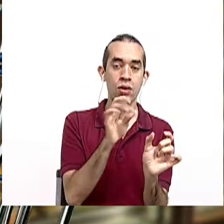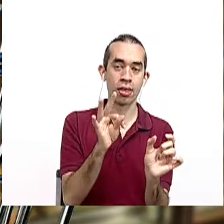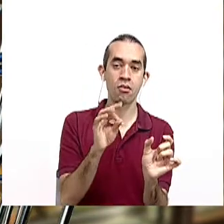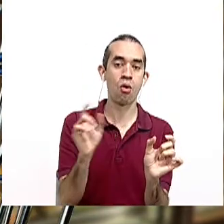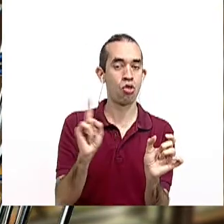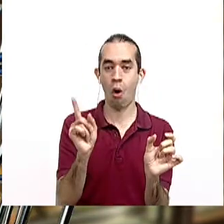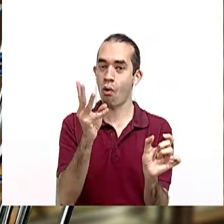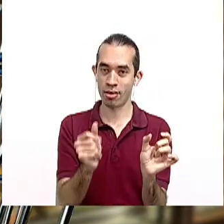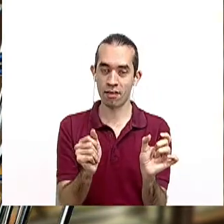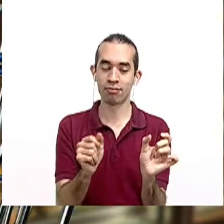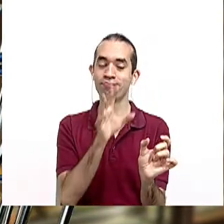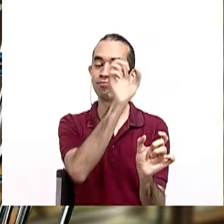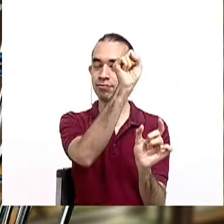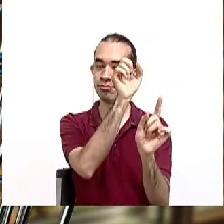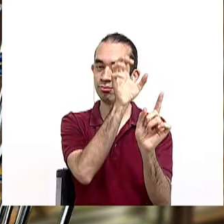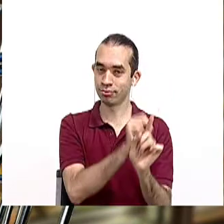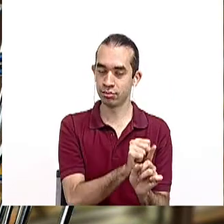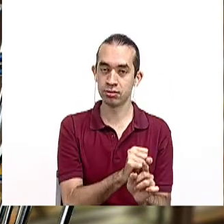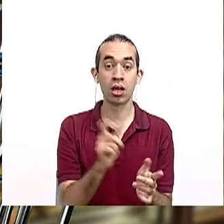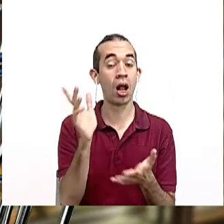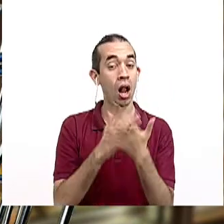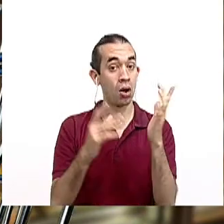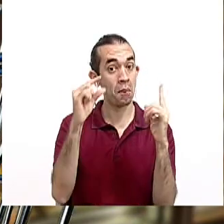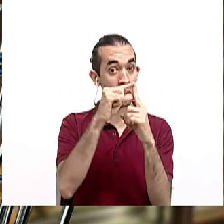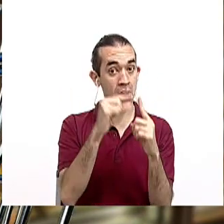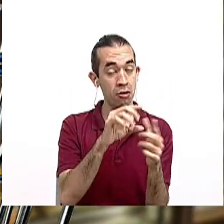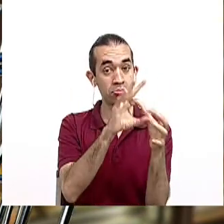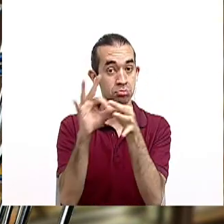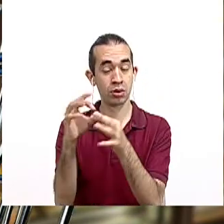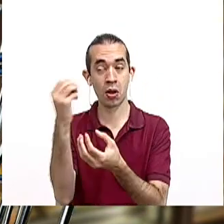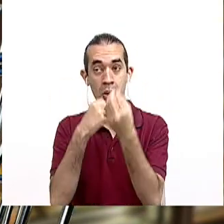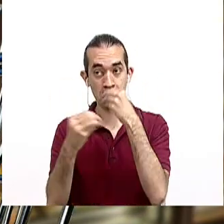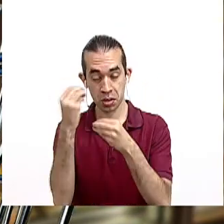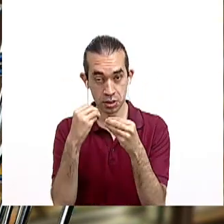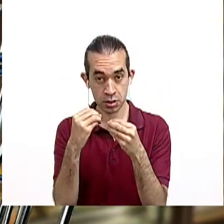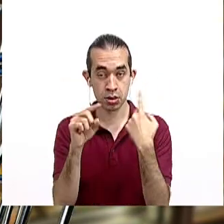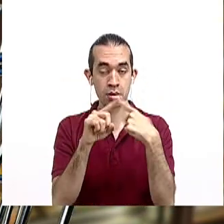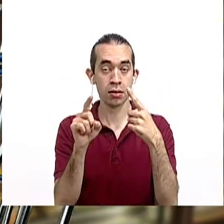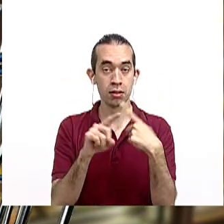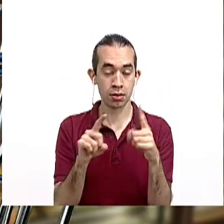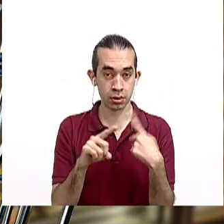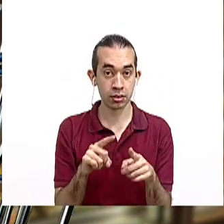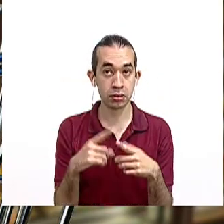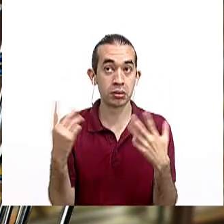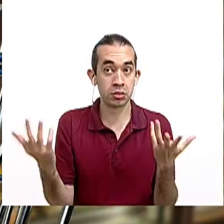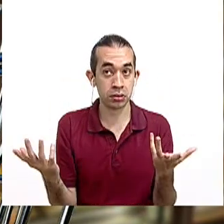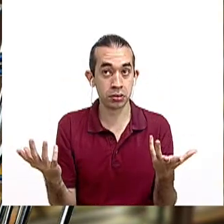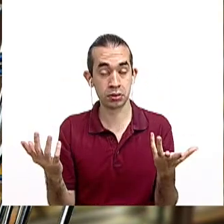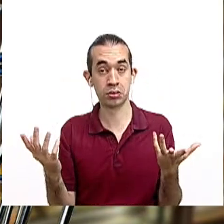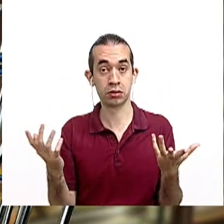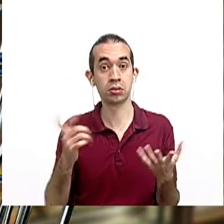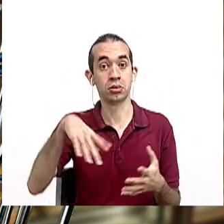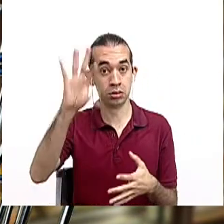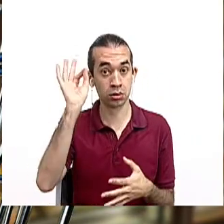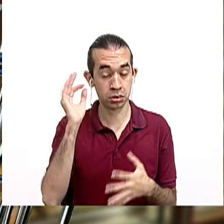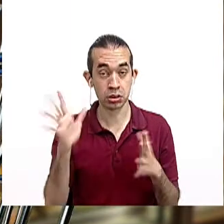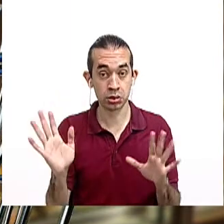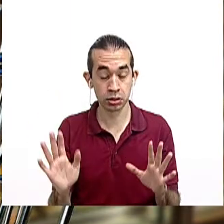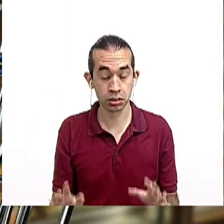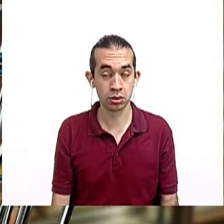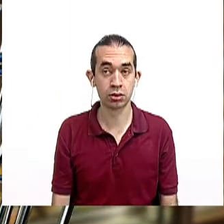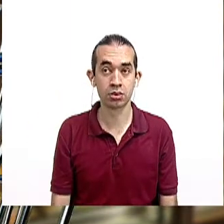done. Okay, could you find words related to food and the elements presented in the previous